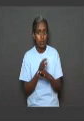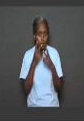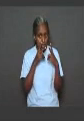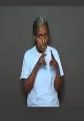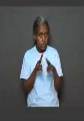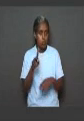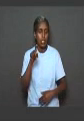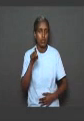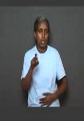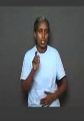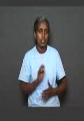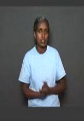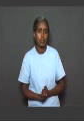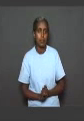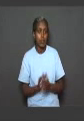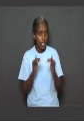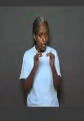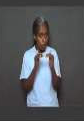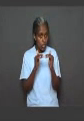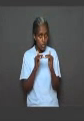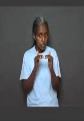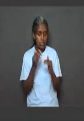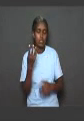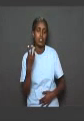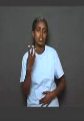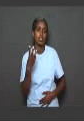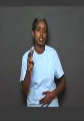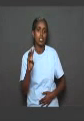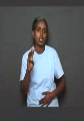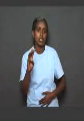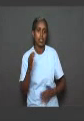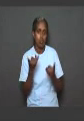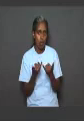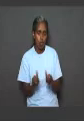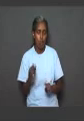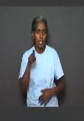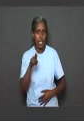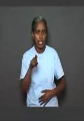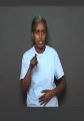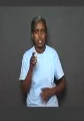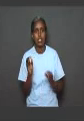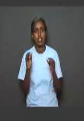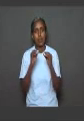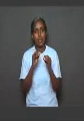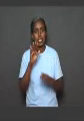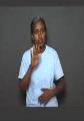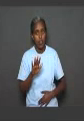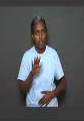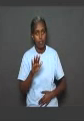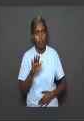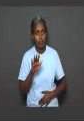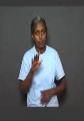respect to x equals 16 over x plus